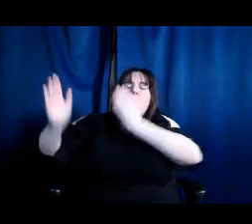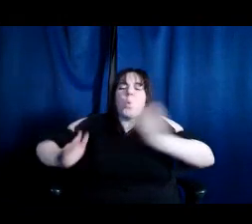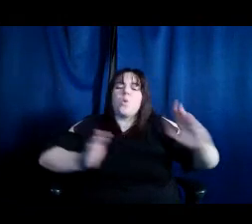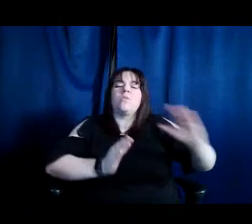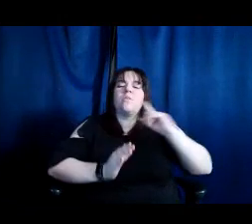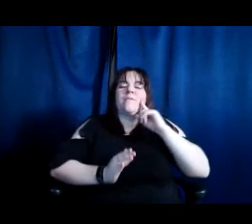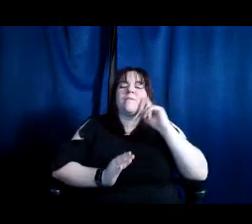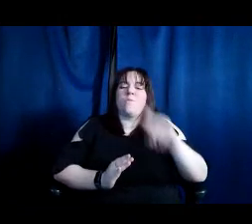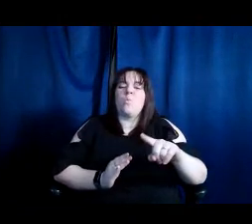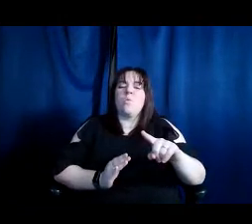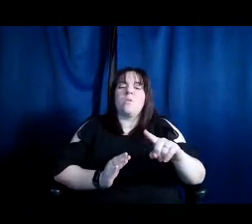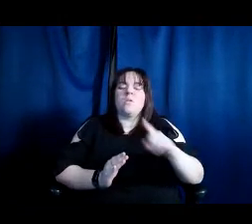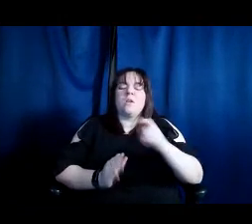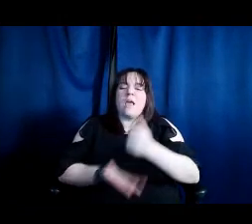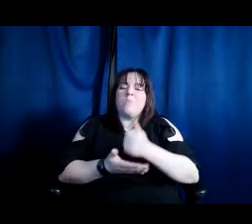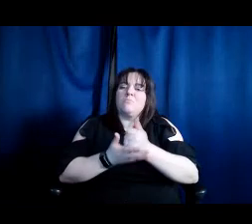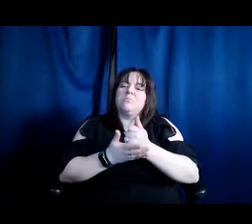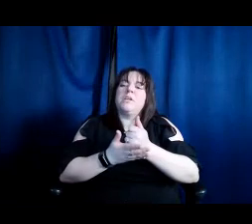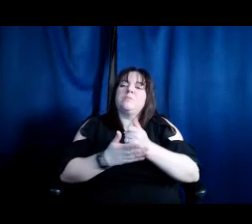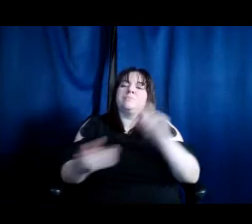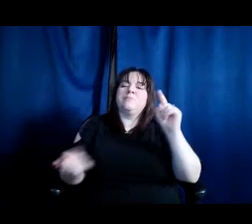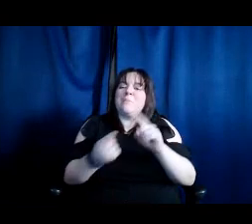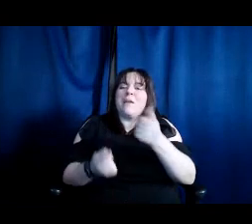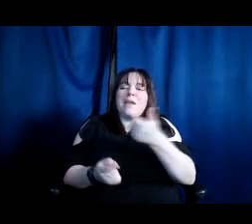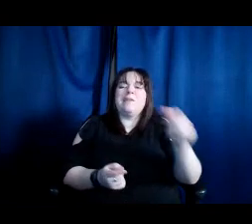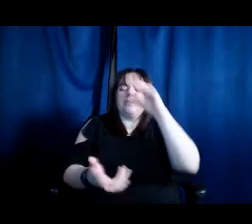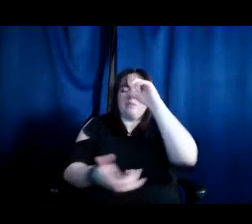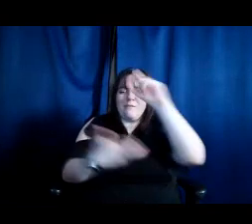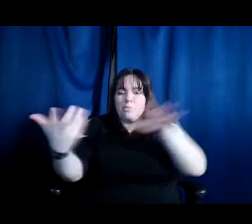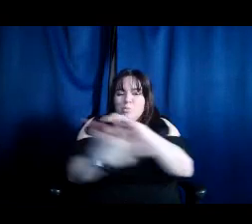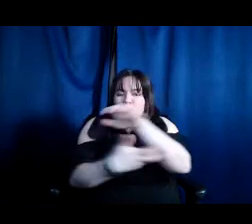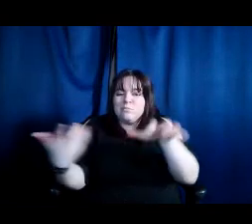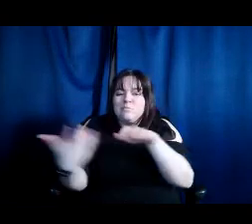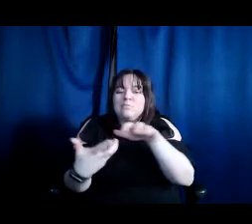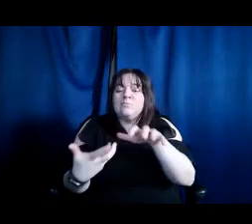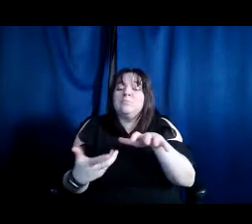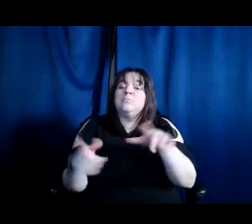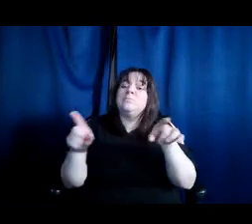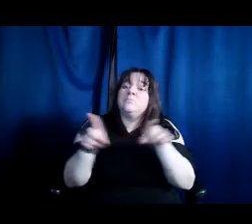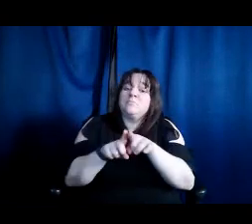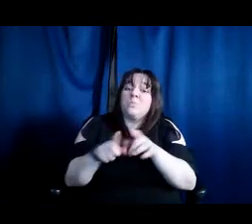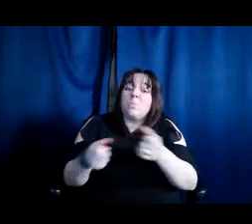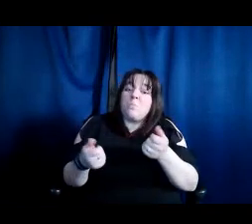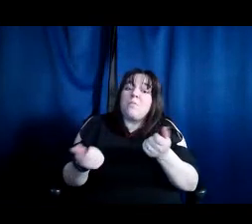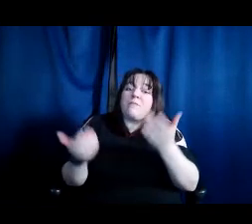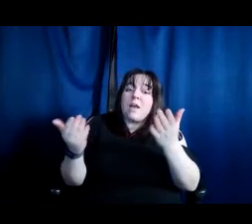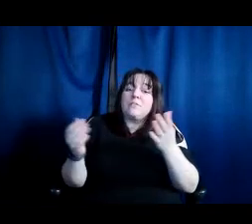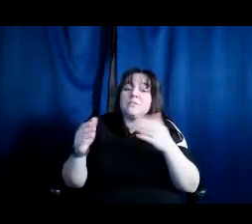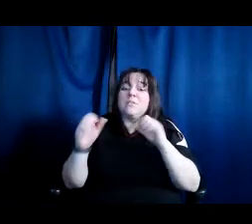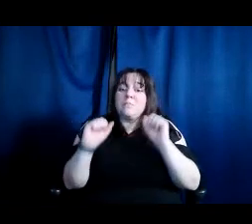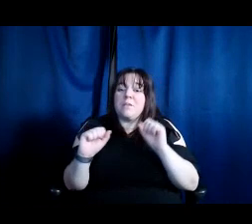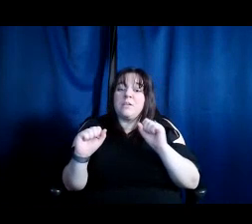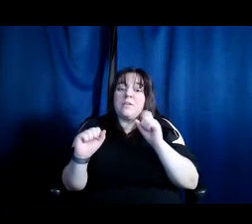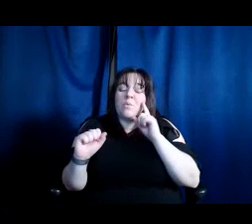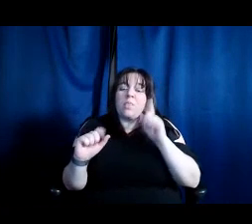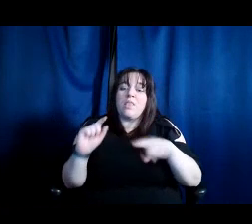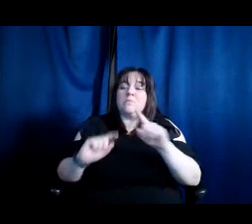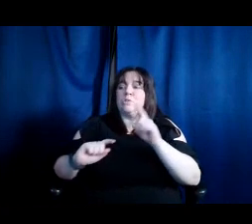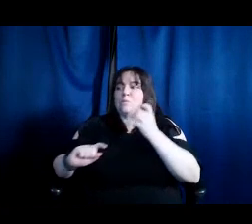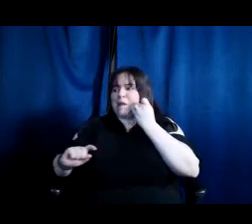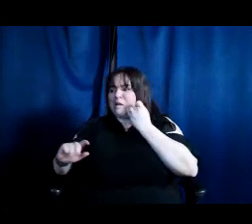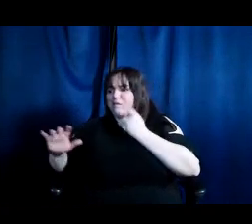prevent confusion. It also ensures users can still interact with your website if their mice or touchpads malfunction.